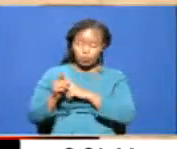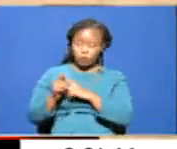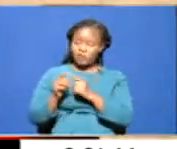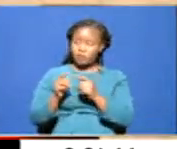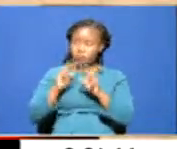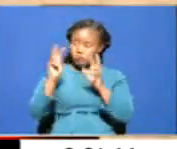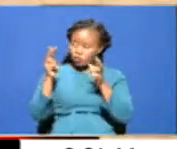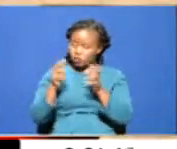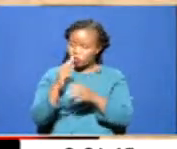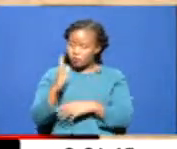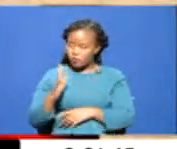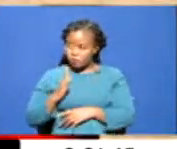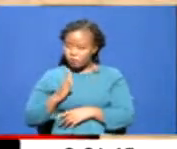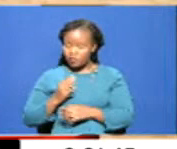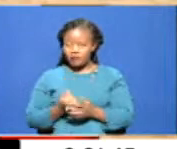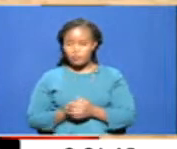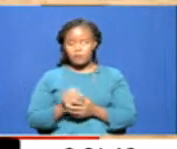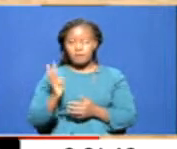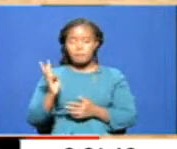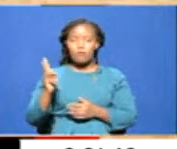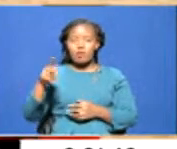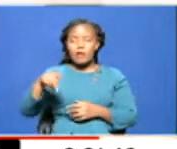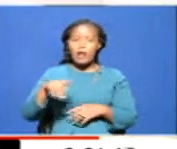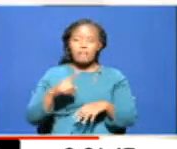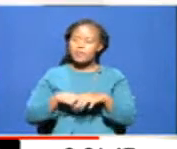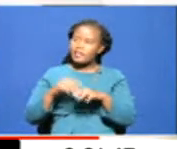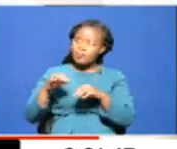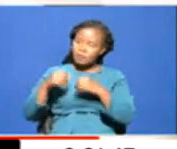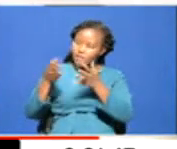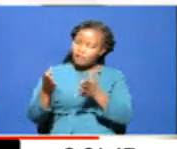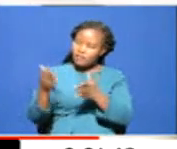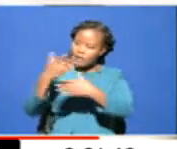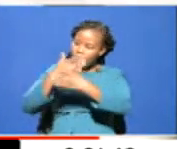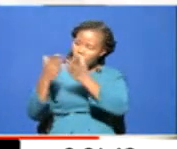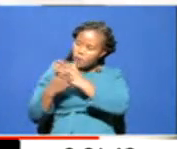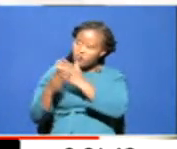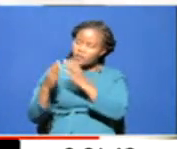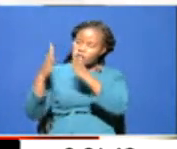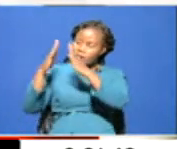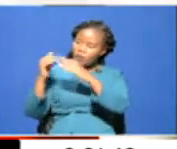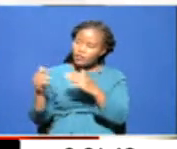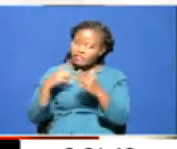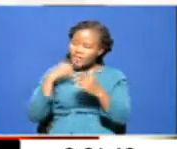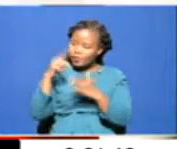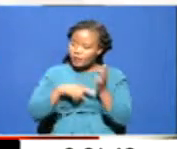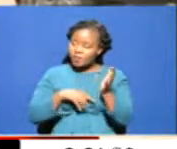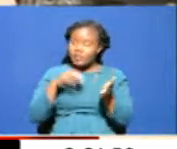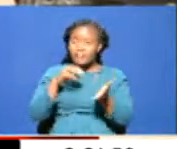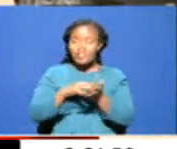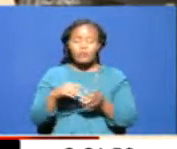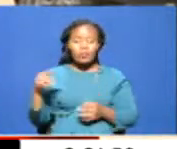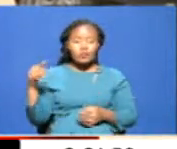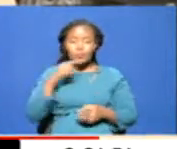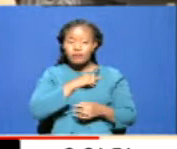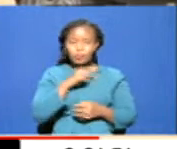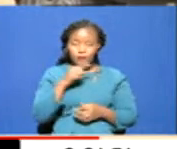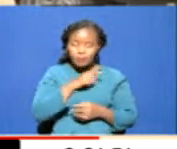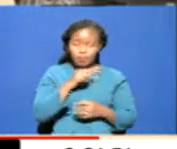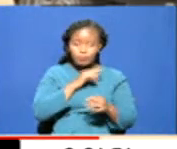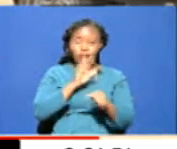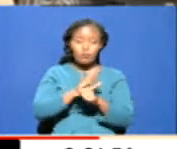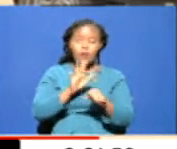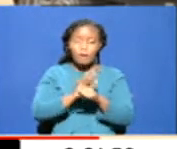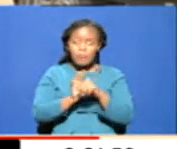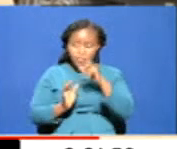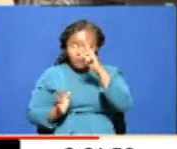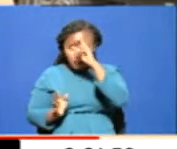usalama. The legislator, while handing over the structures, said the situation is worse for police officers in remote outposts as